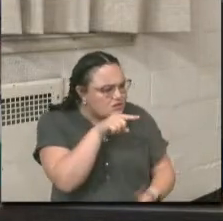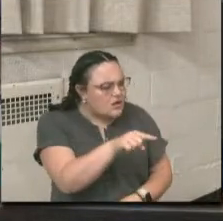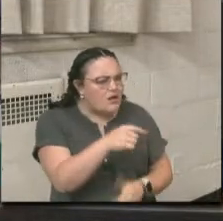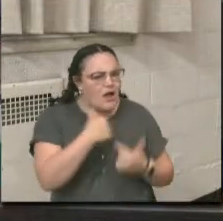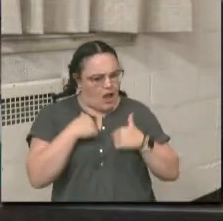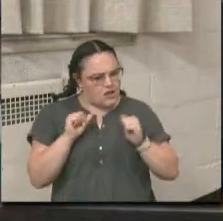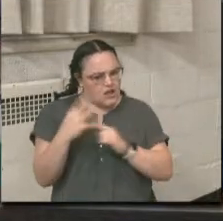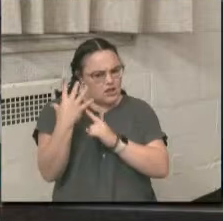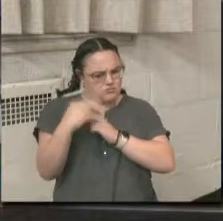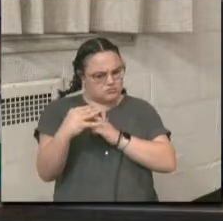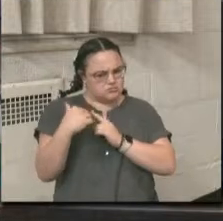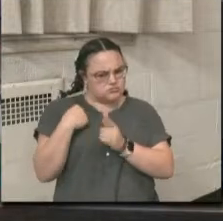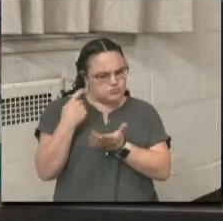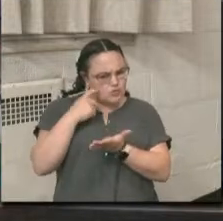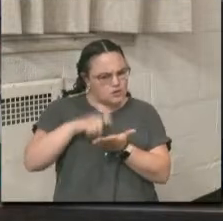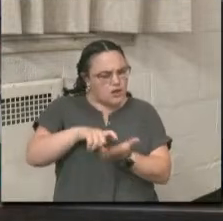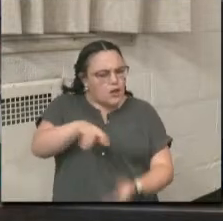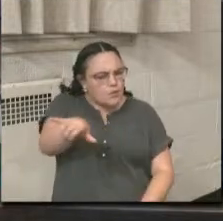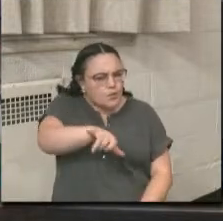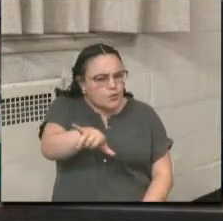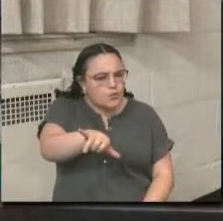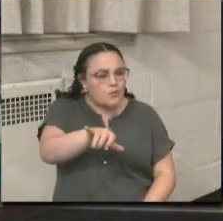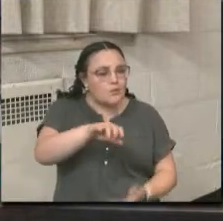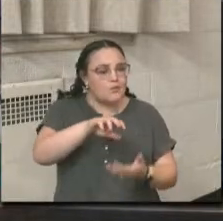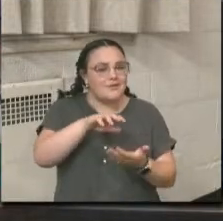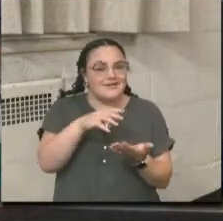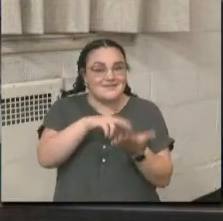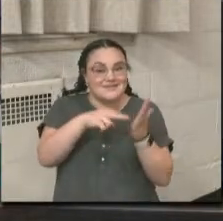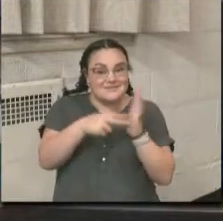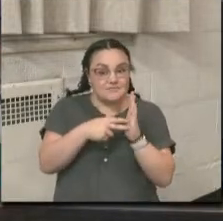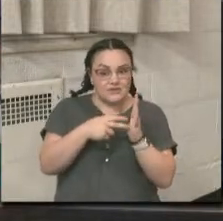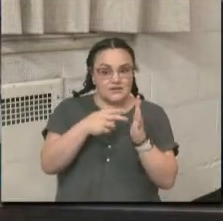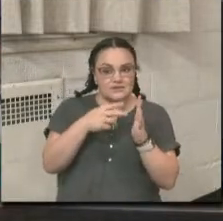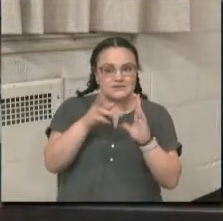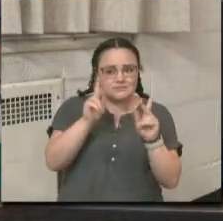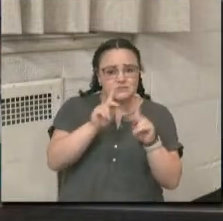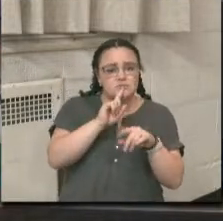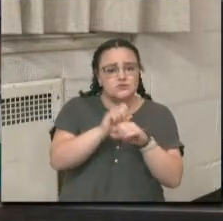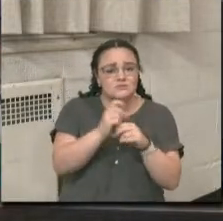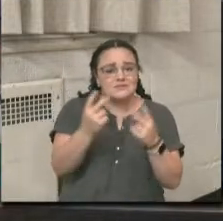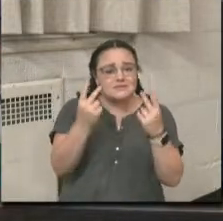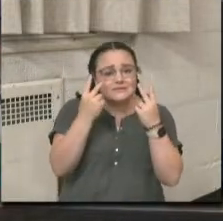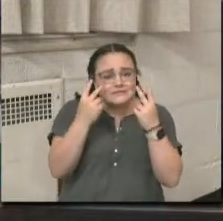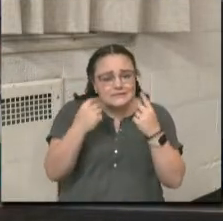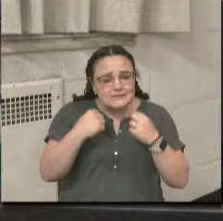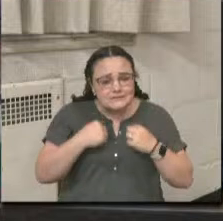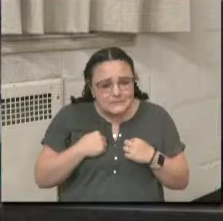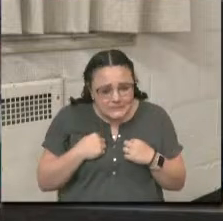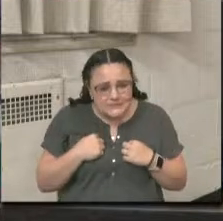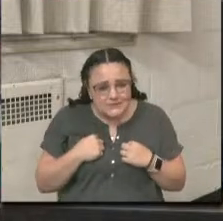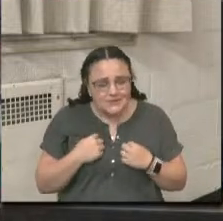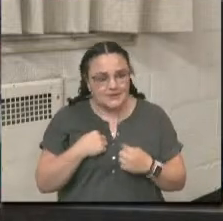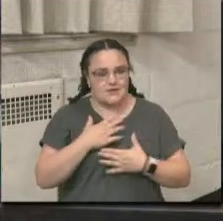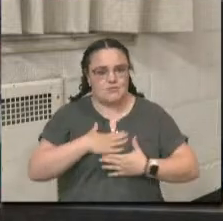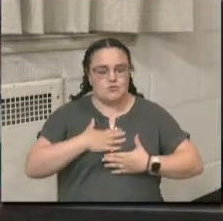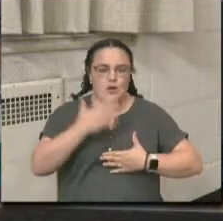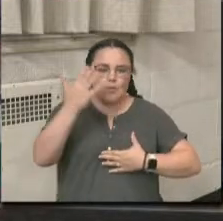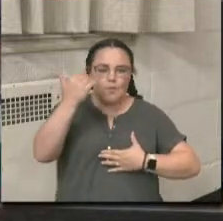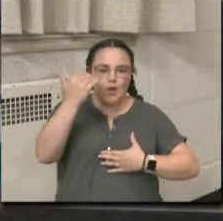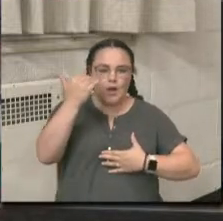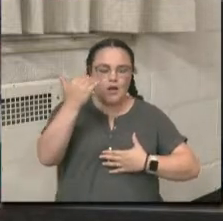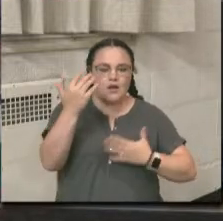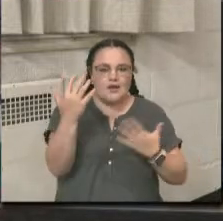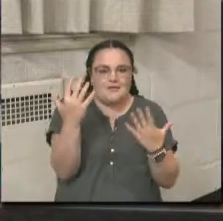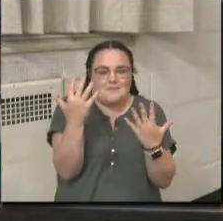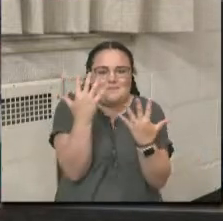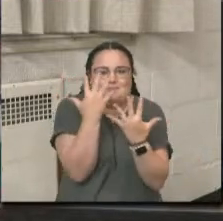that are currently doing big things that they are being noticed. It's seen. And I appreciate that because, again, it's just the